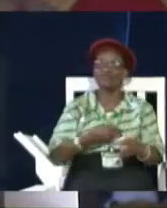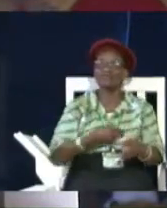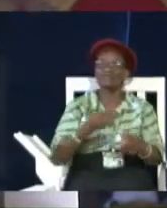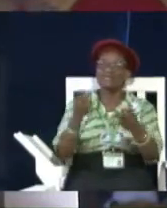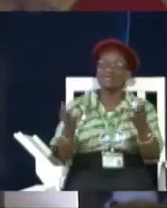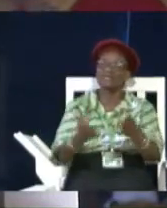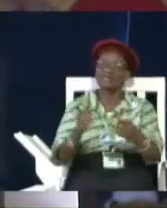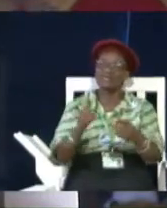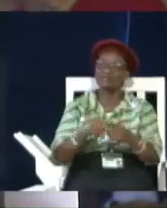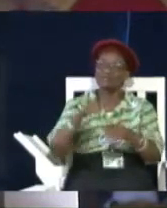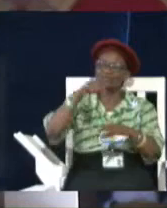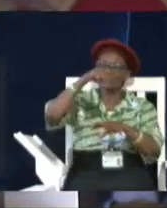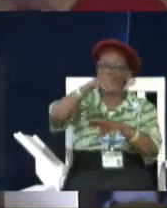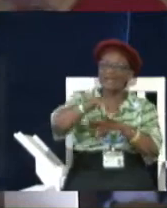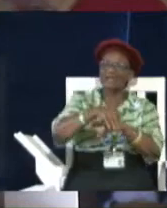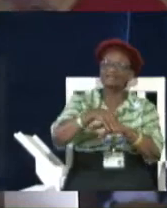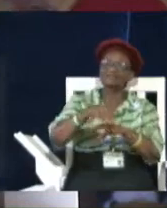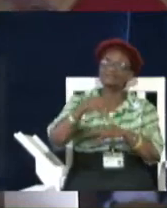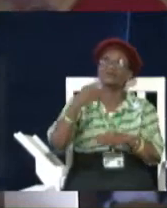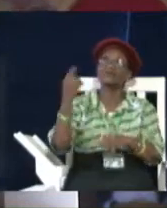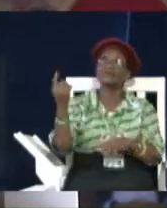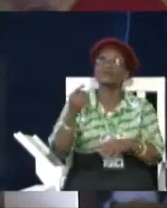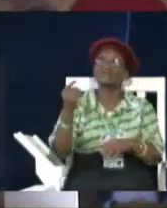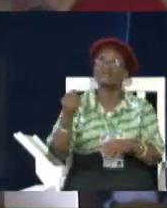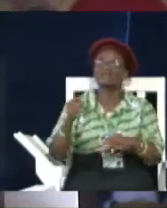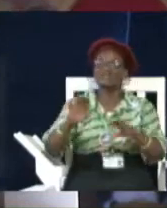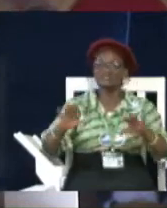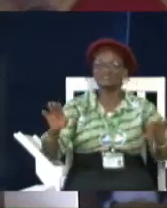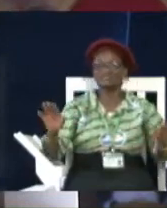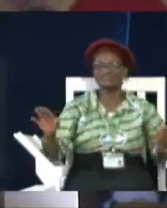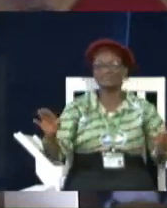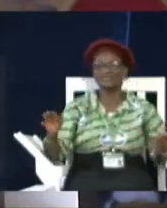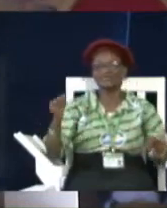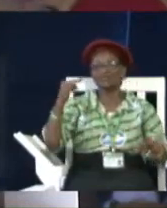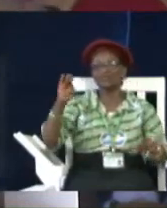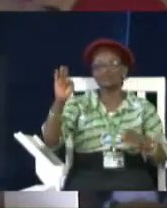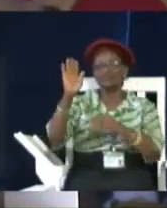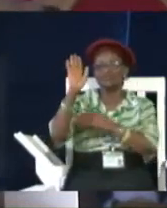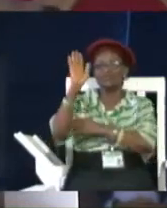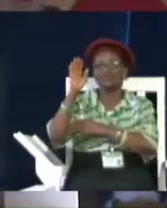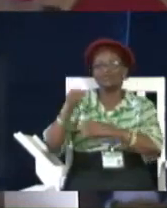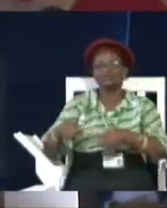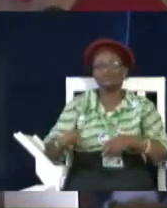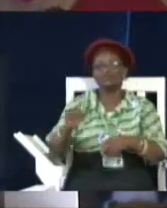We're already children of God. Praise God.